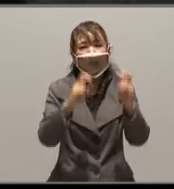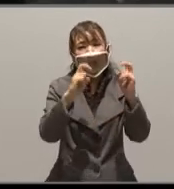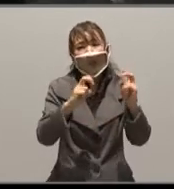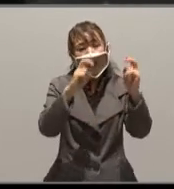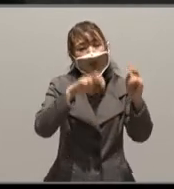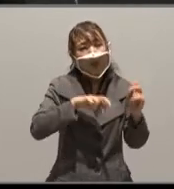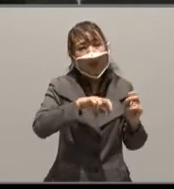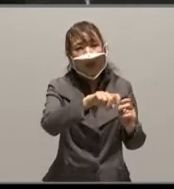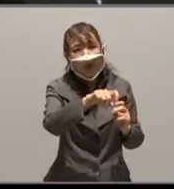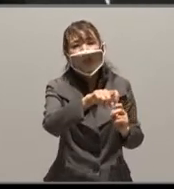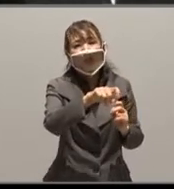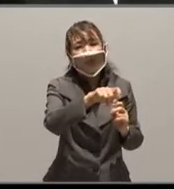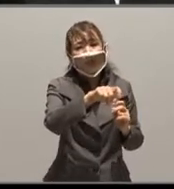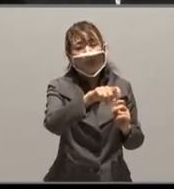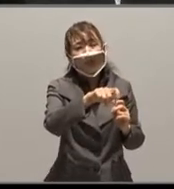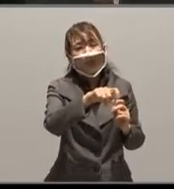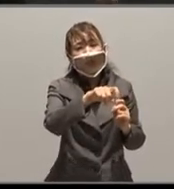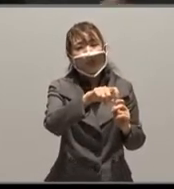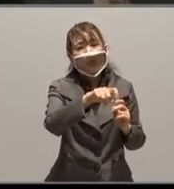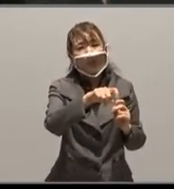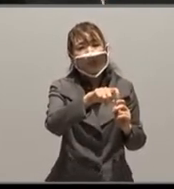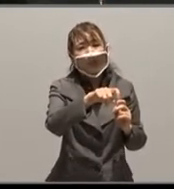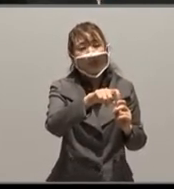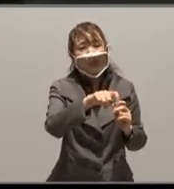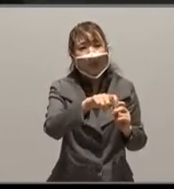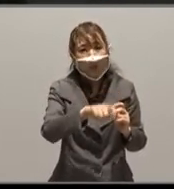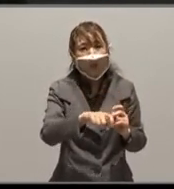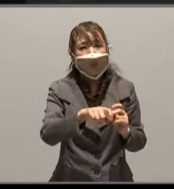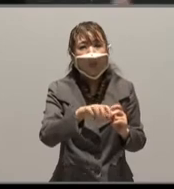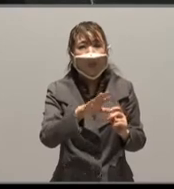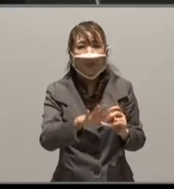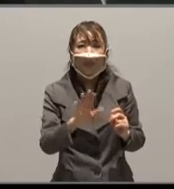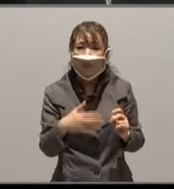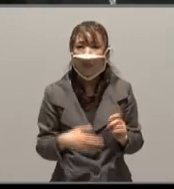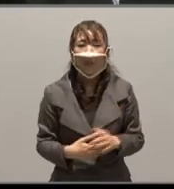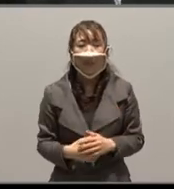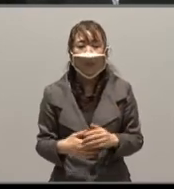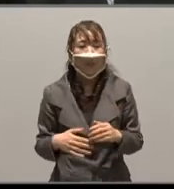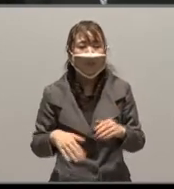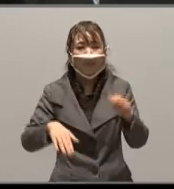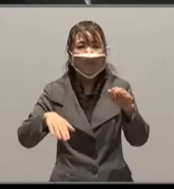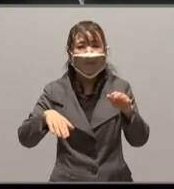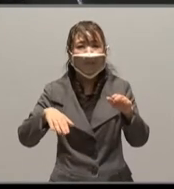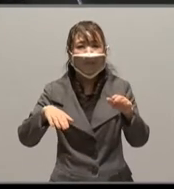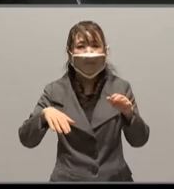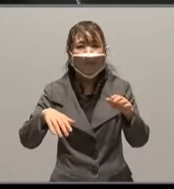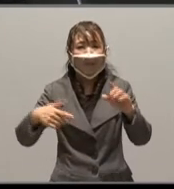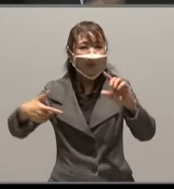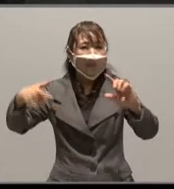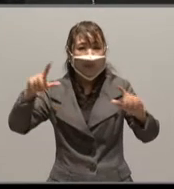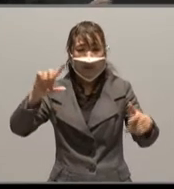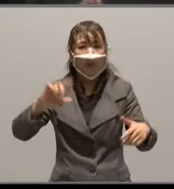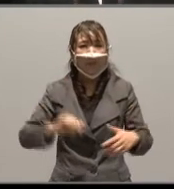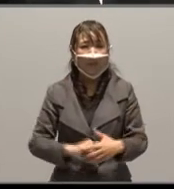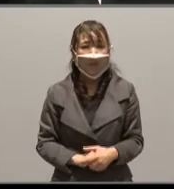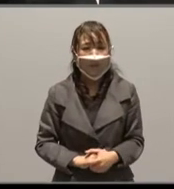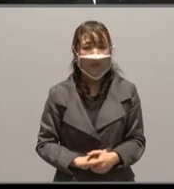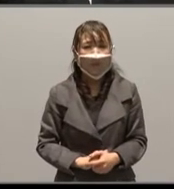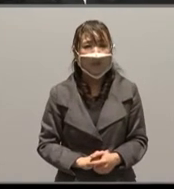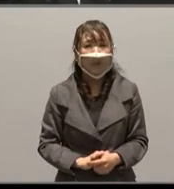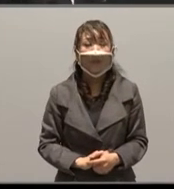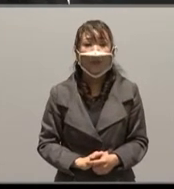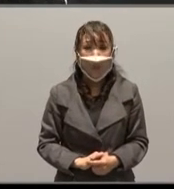forest bathing, it shows a significantly larger increase. This is a very